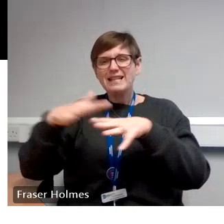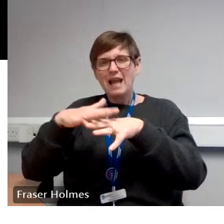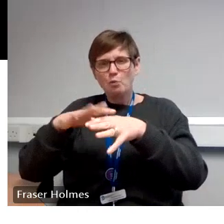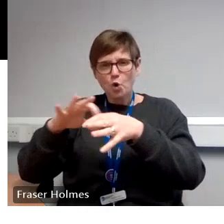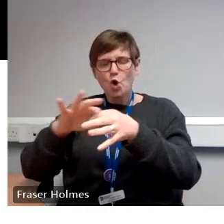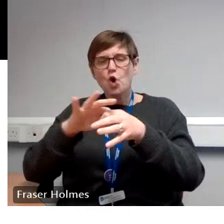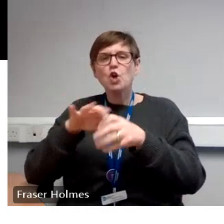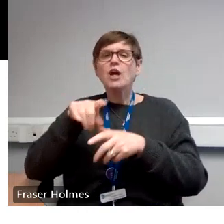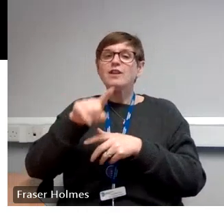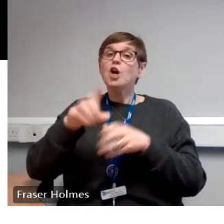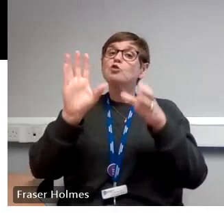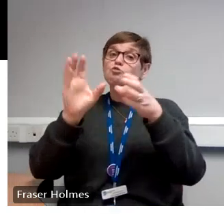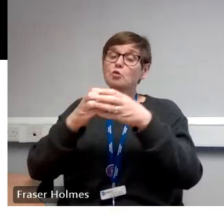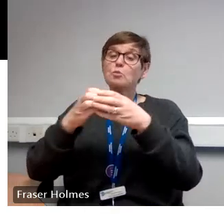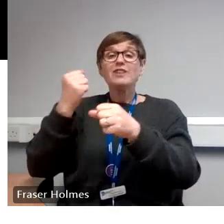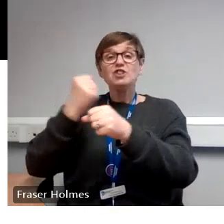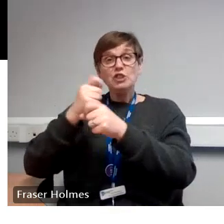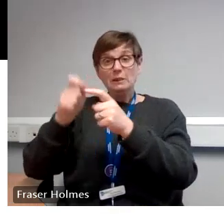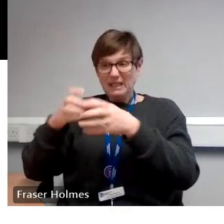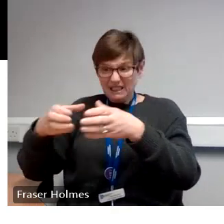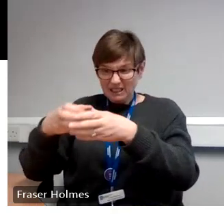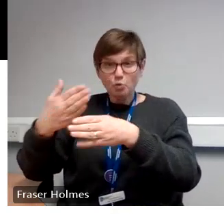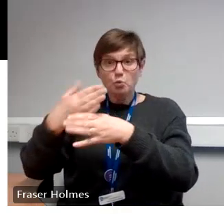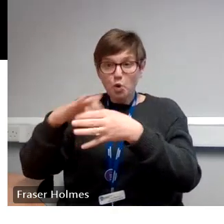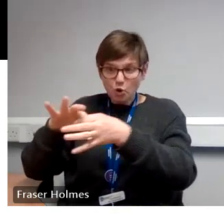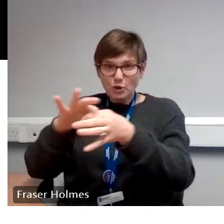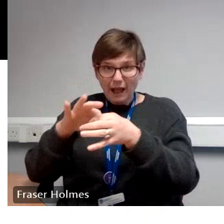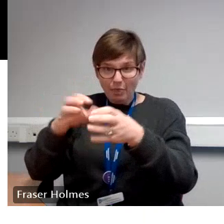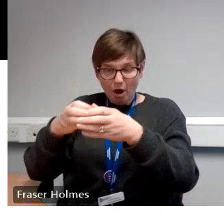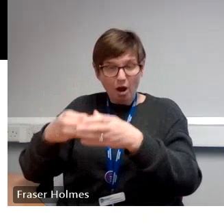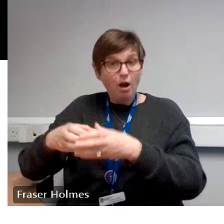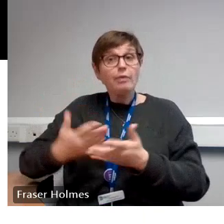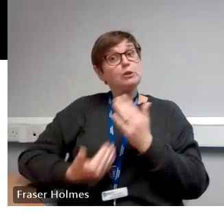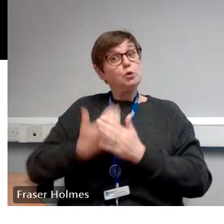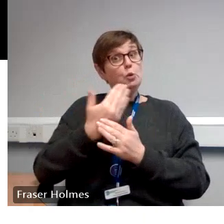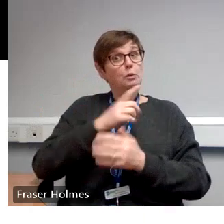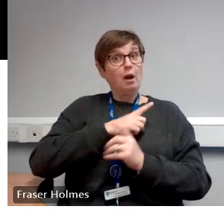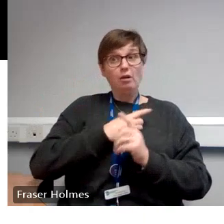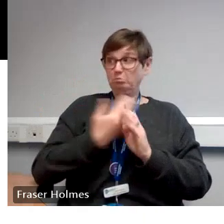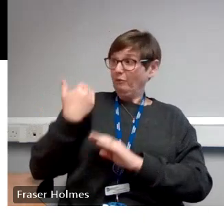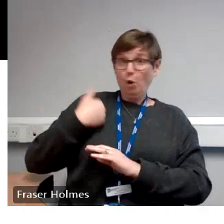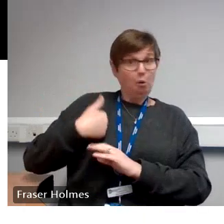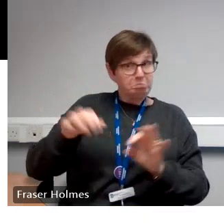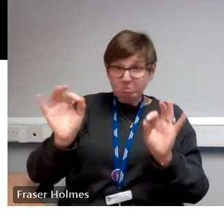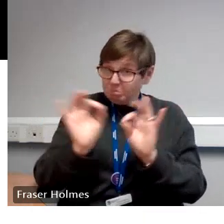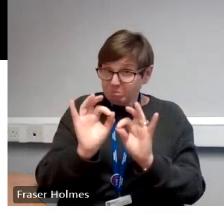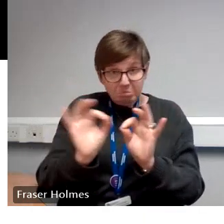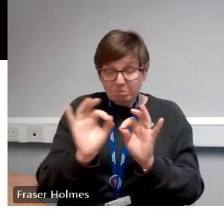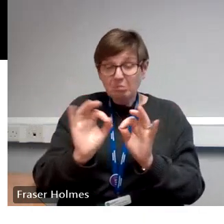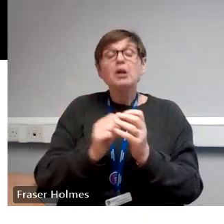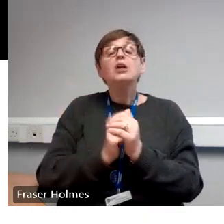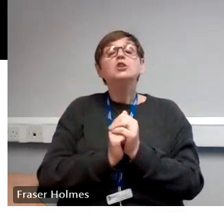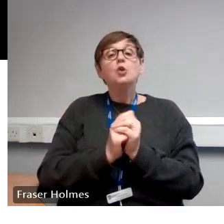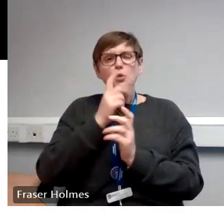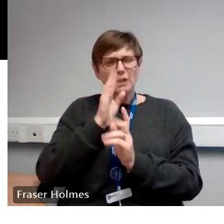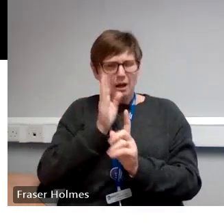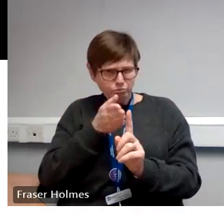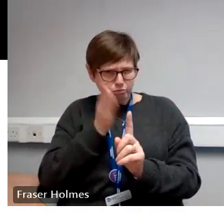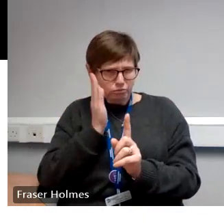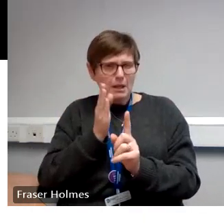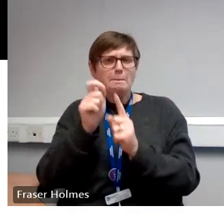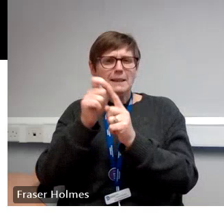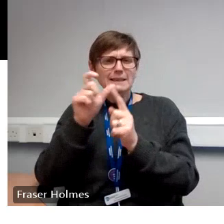are groups of GPs who are working together. And that's new. They weren't doing that before. So you can see each